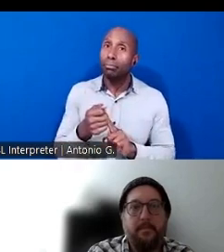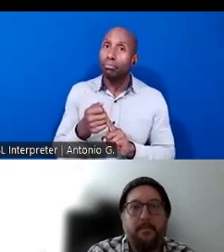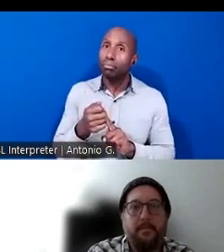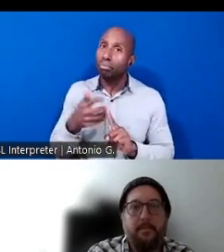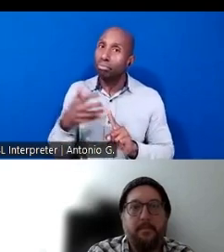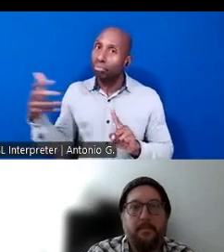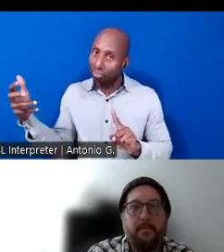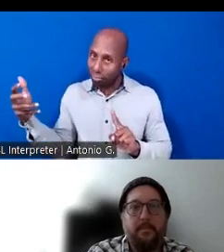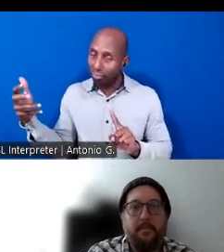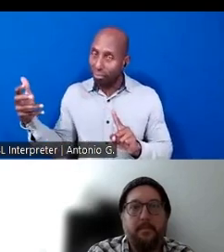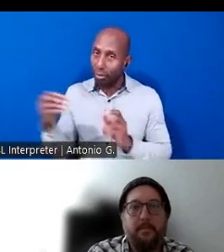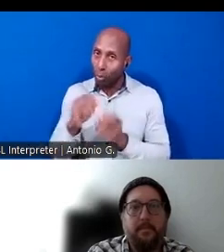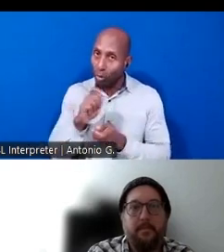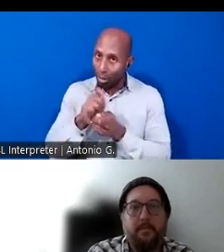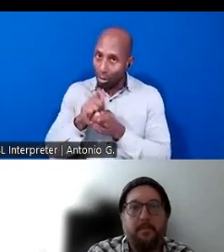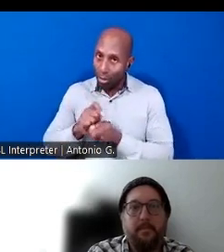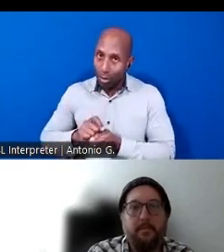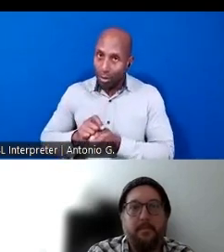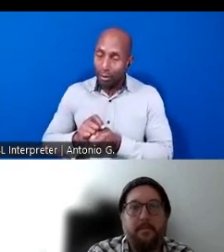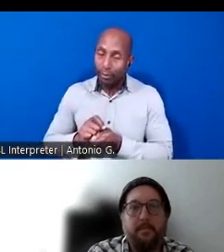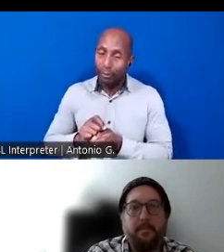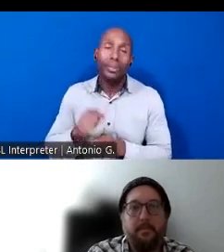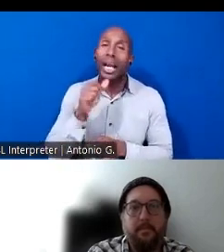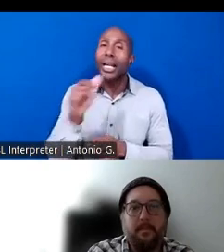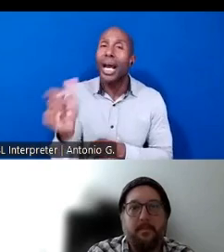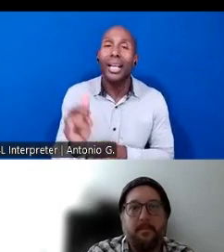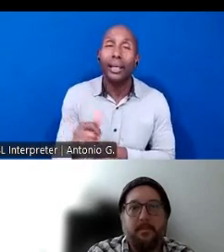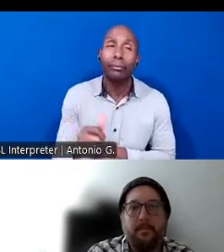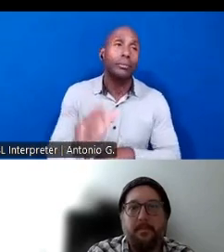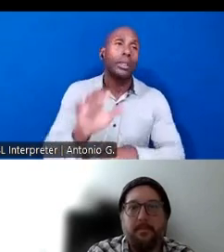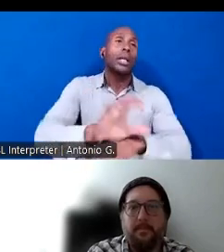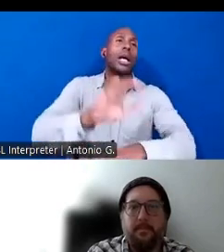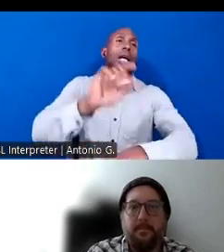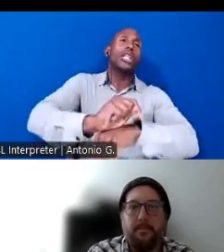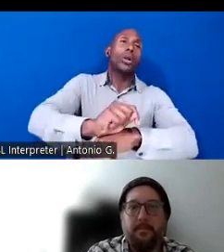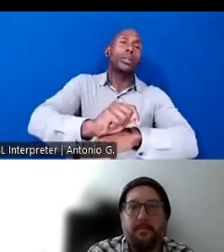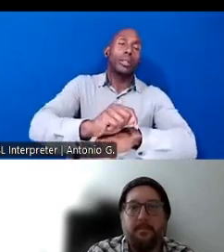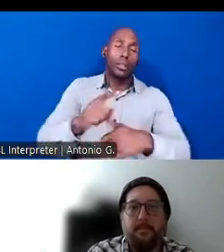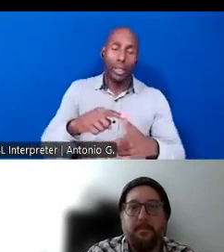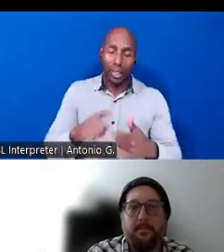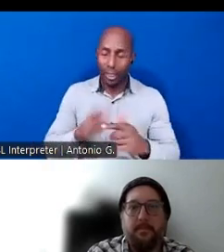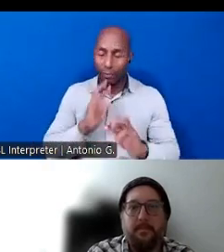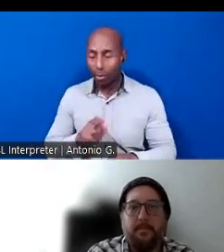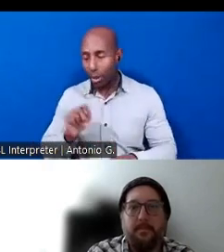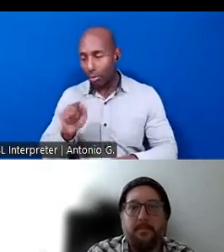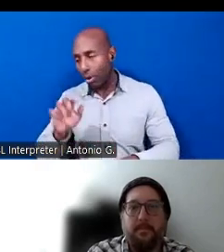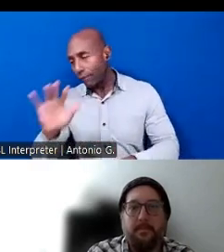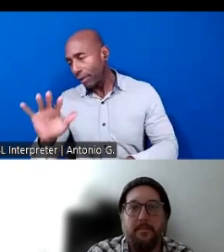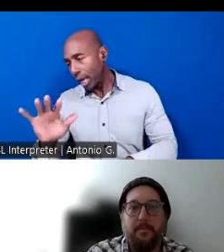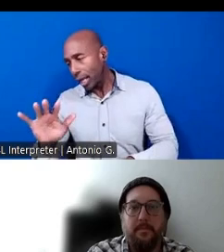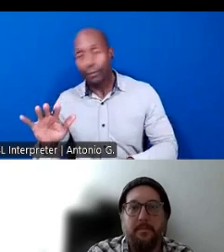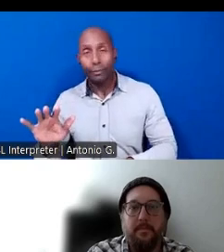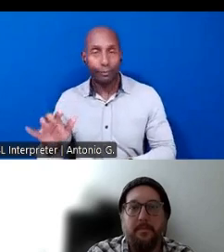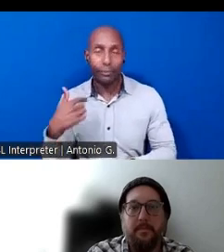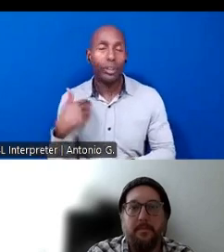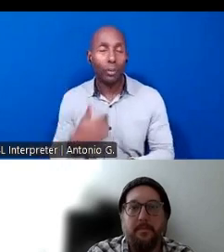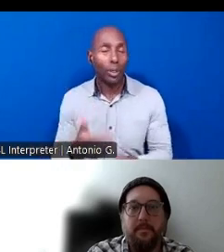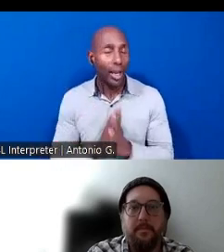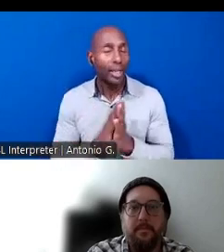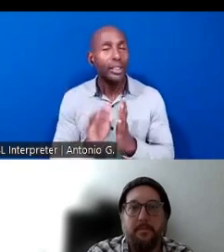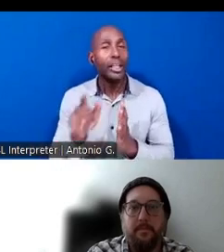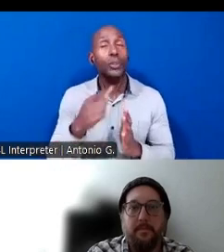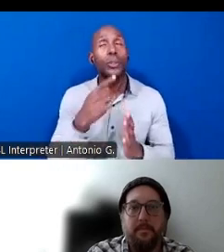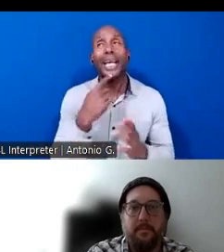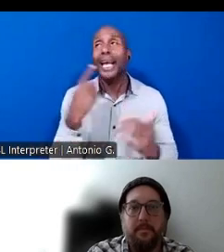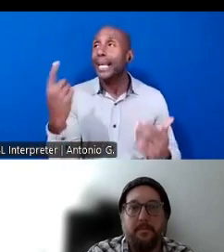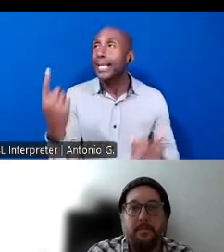So instead of writing something like consultant and then reporting like a 0.5 FTE, we would ask that you report something